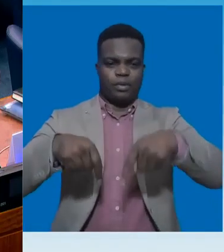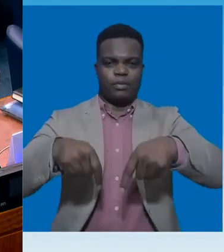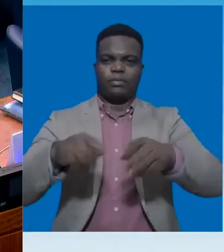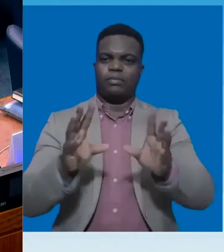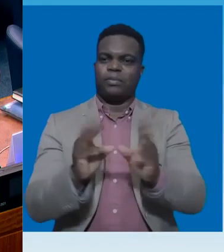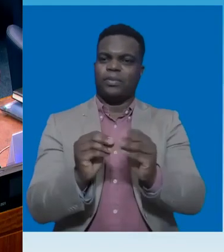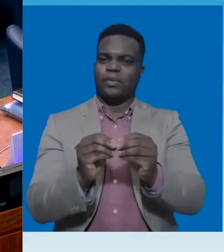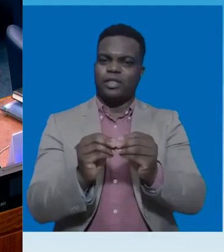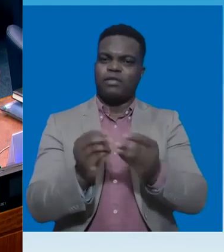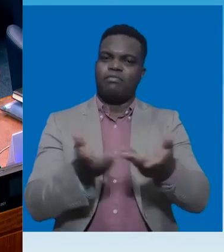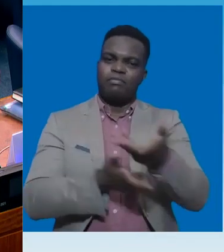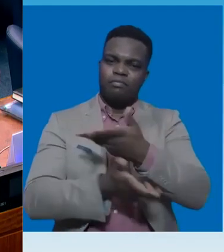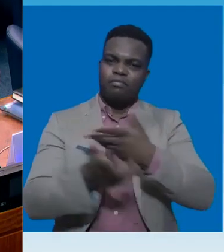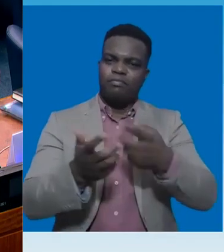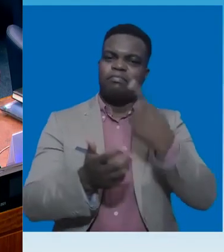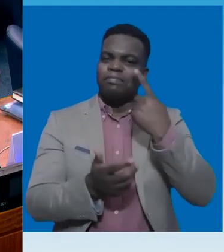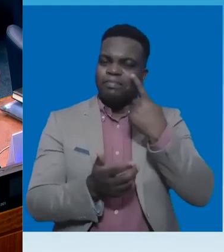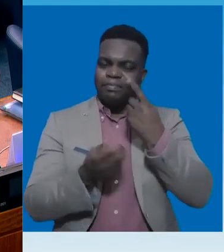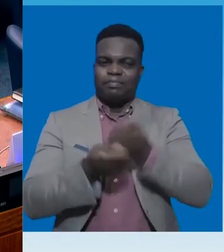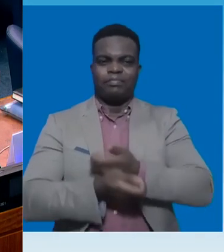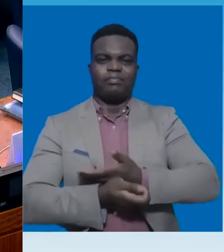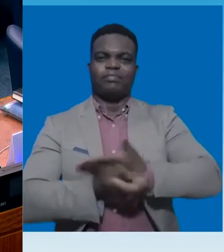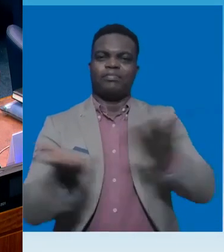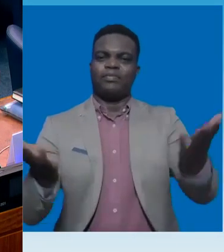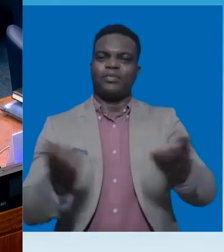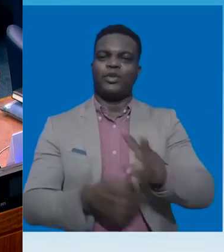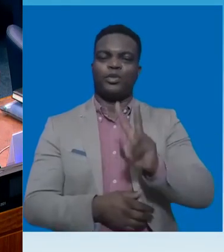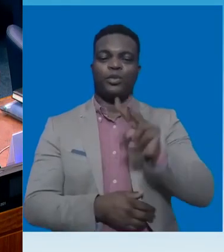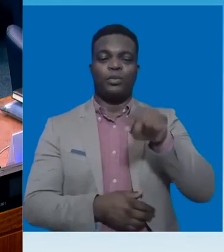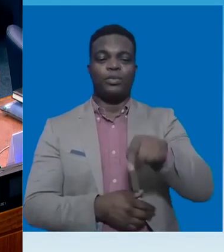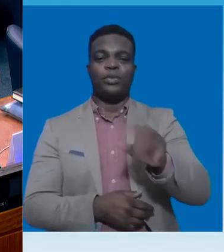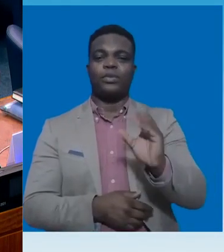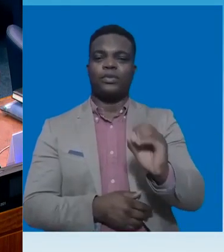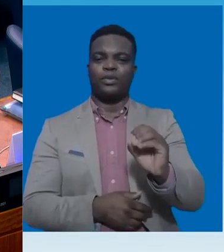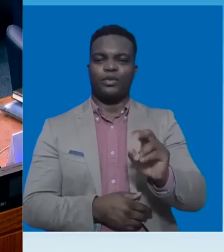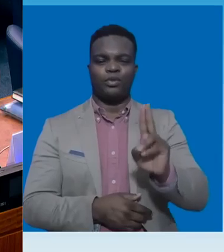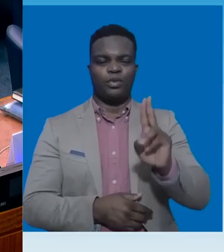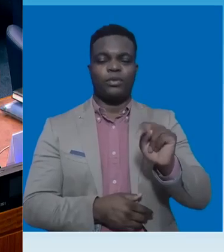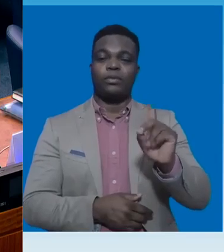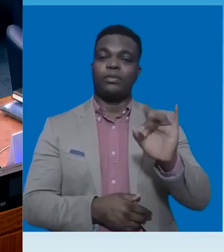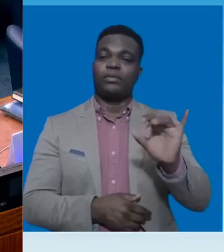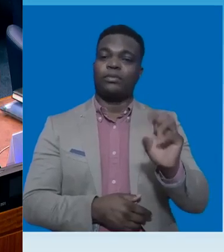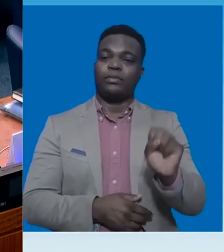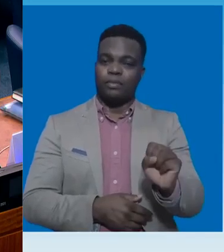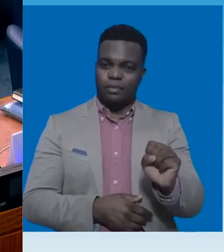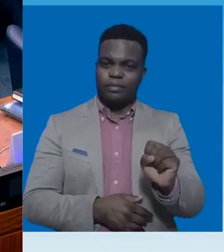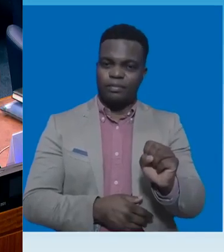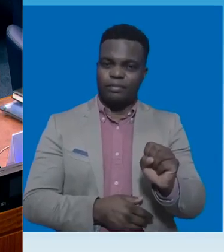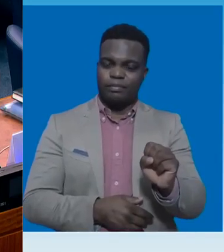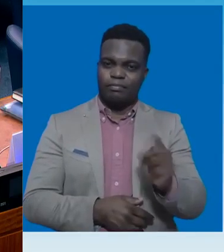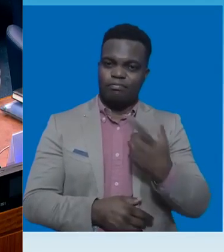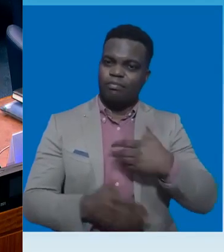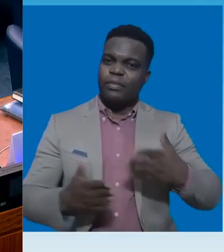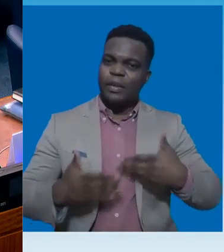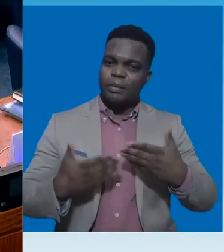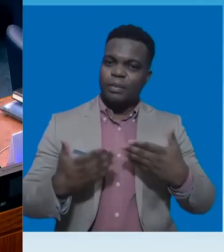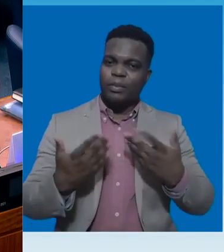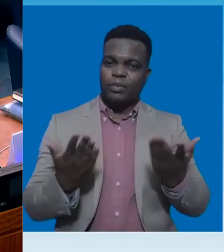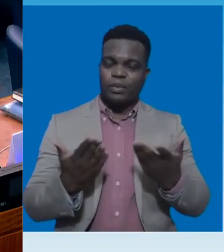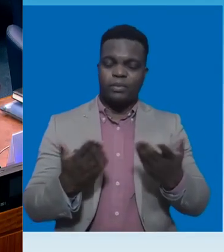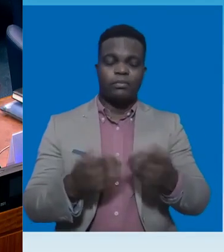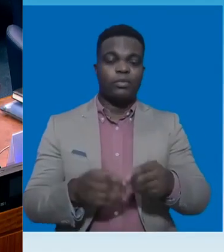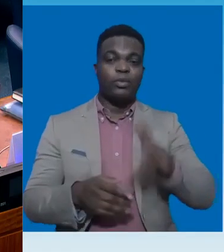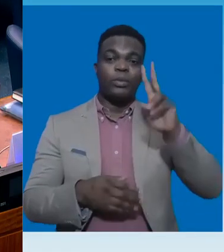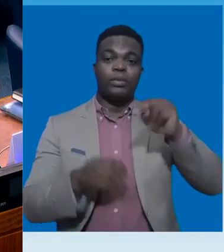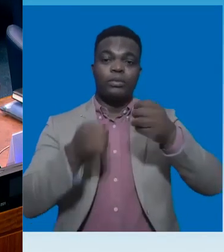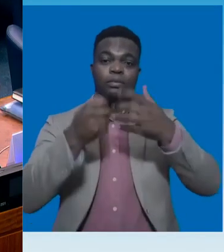to express appreciation to the UN system and related member states for their active commitment and commend